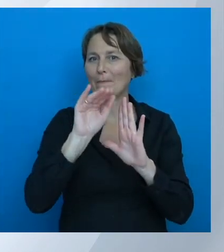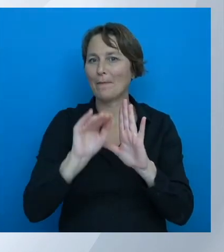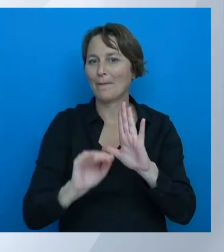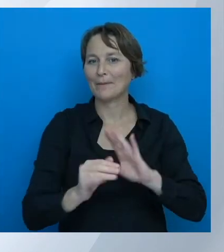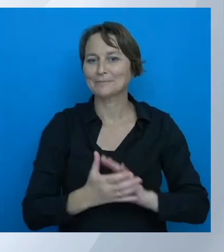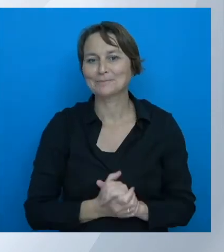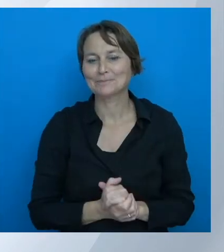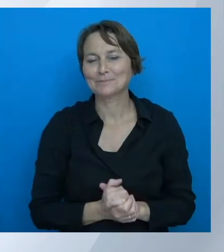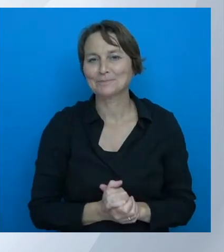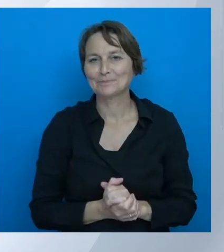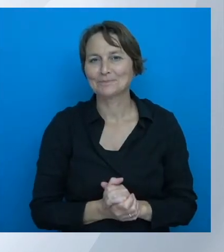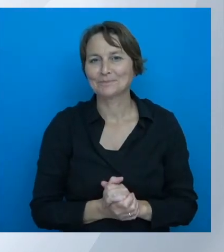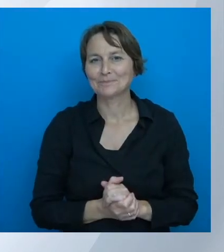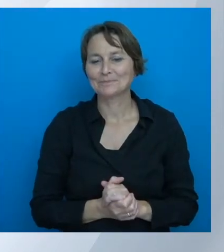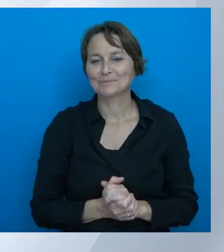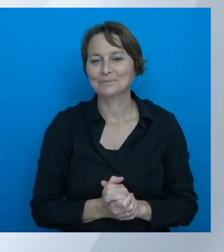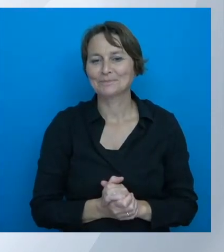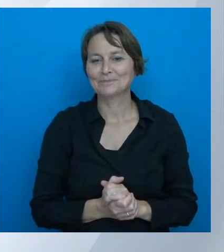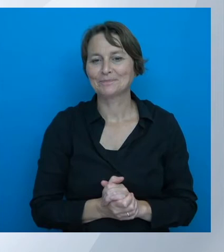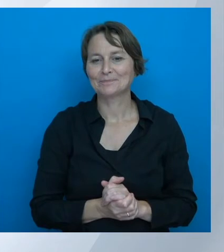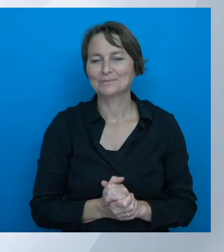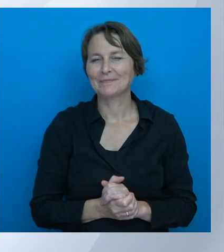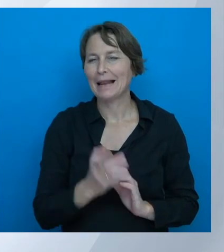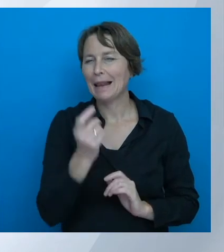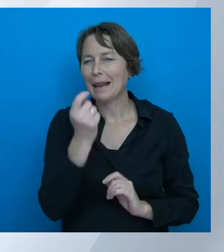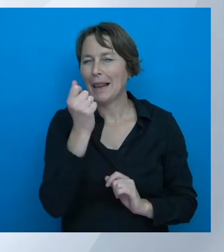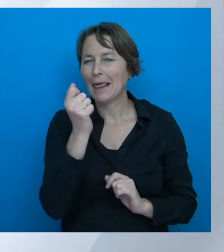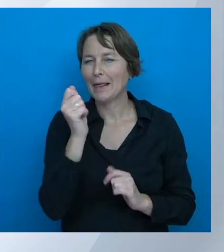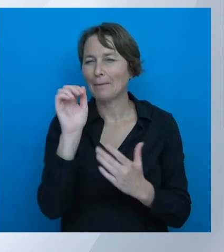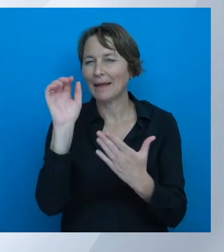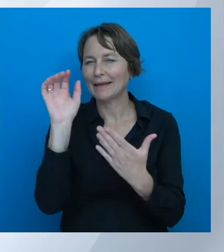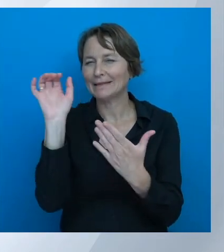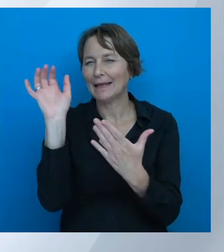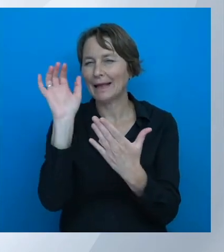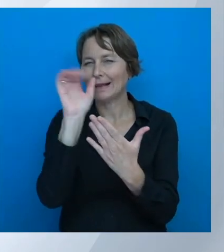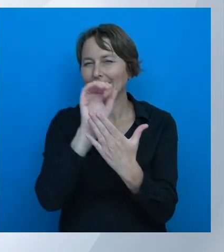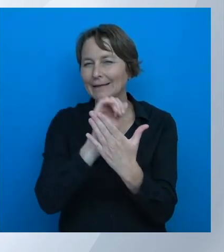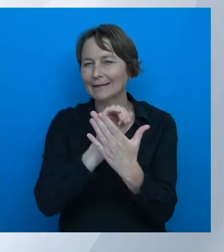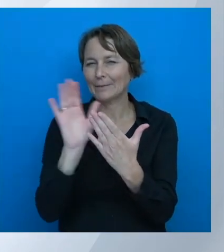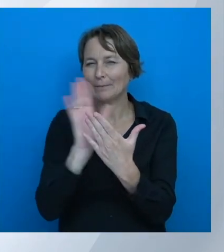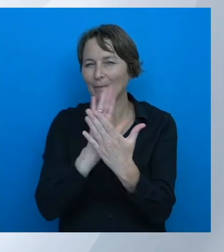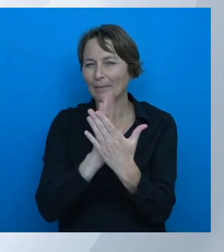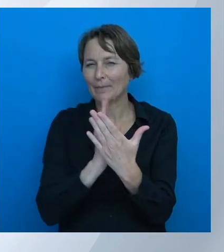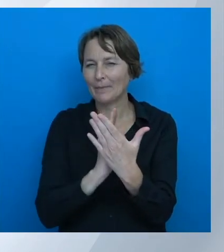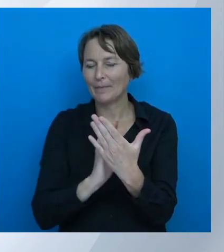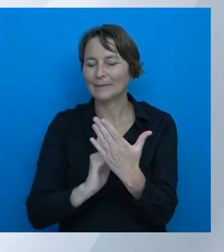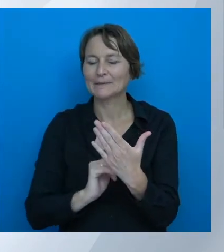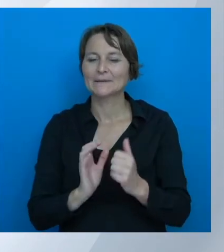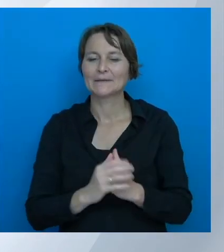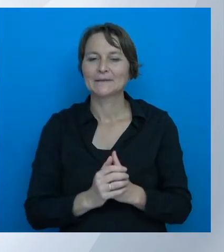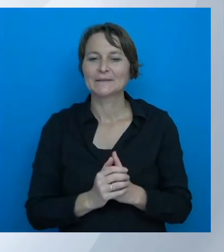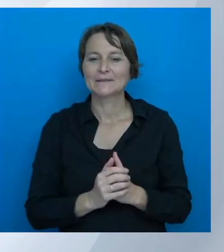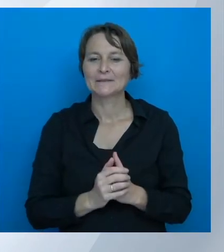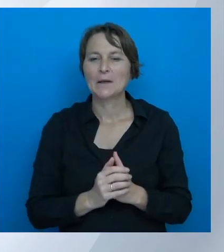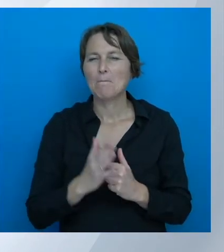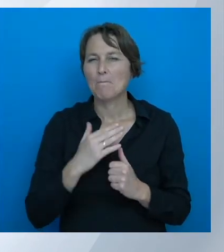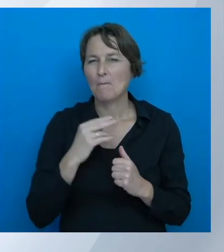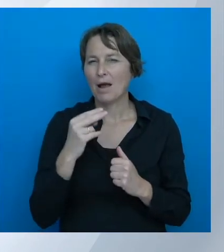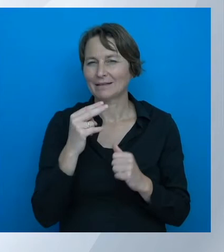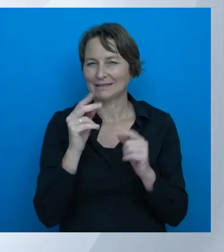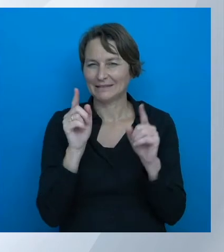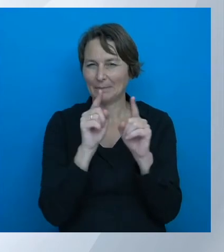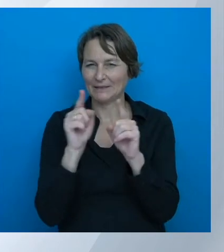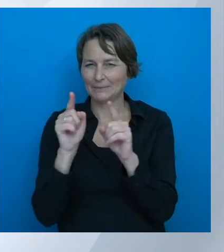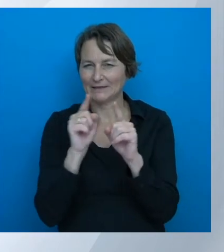some slight cleanup here, because I need to fix my namespaces, because it's in a different class, of course. And then we can use